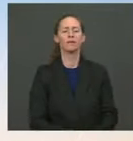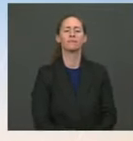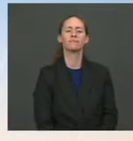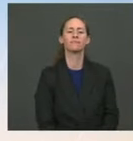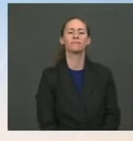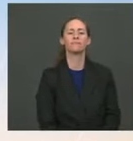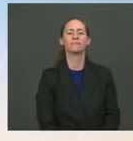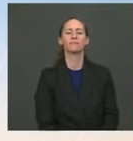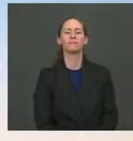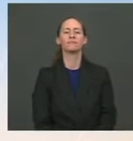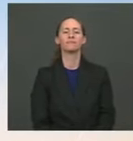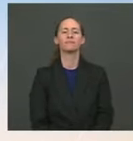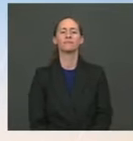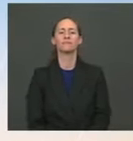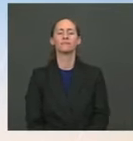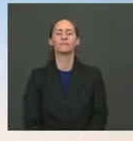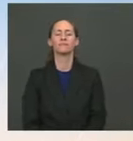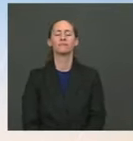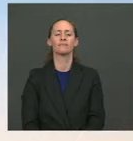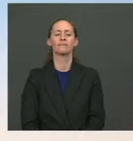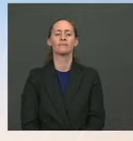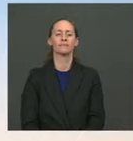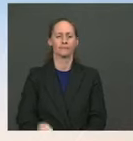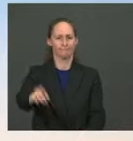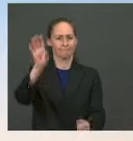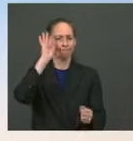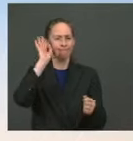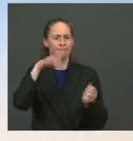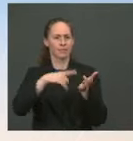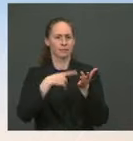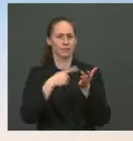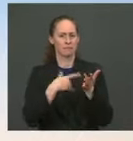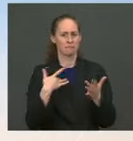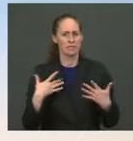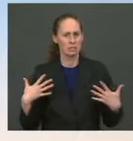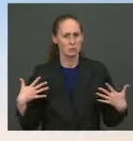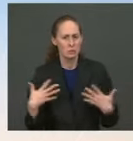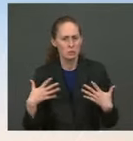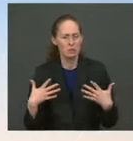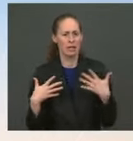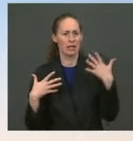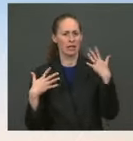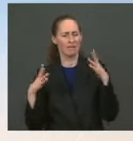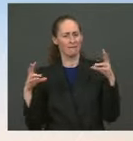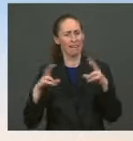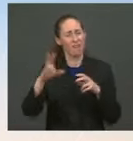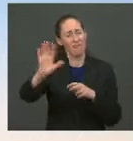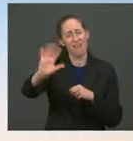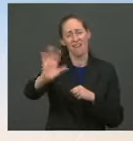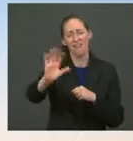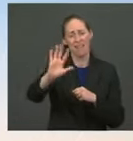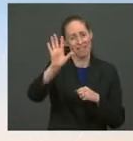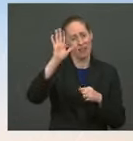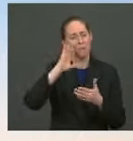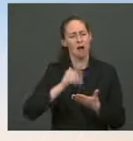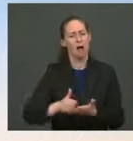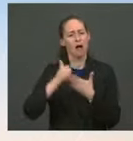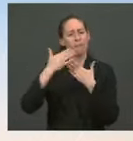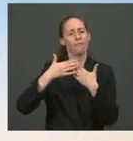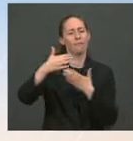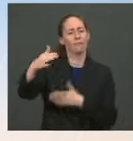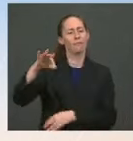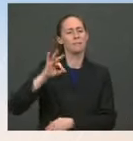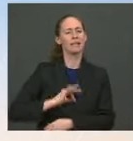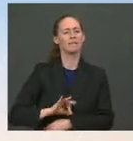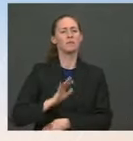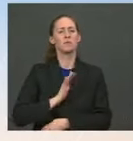when we hear members are afraid of going big, we say, well, this is going to actually help us in the long run, especially as we see with prices